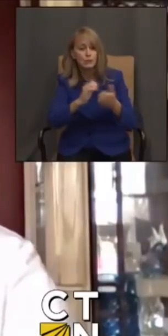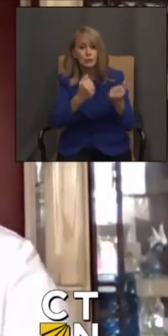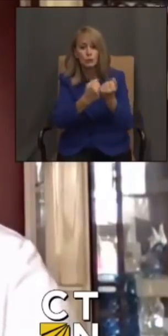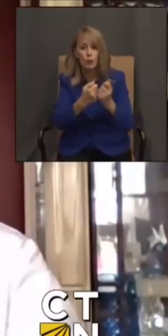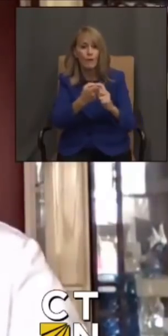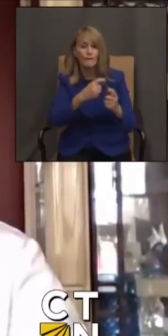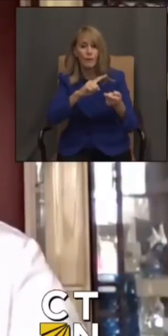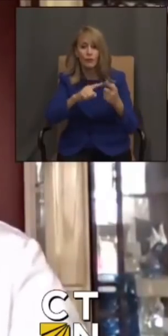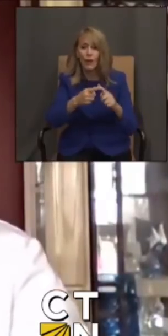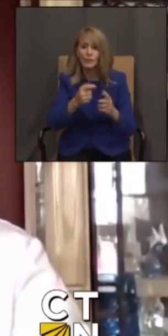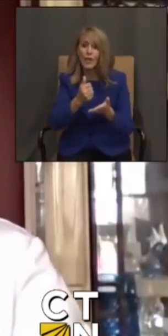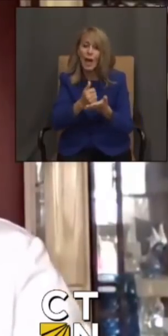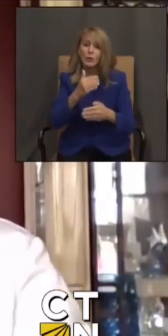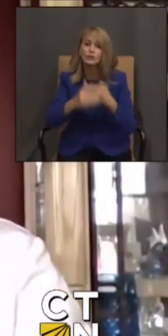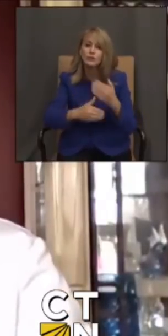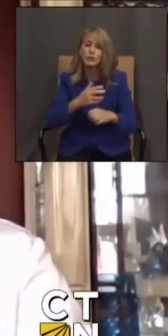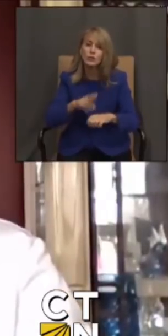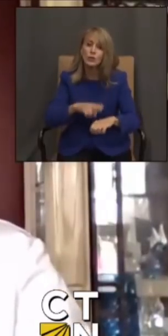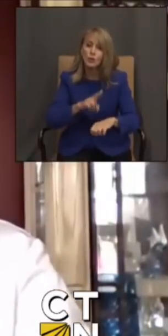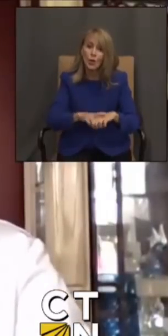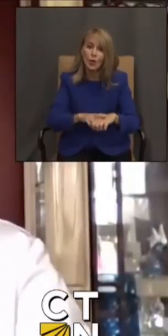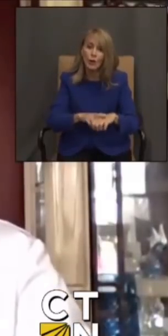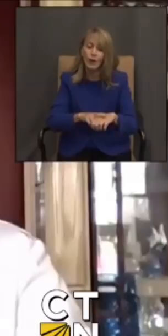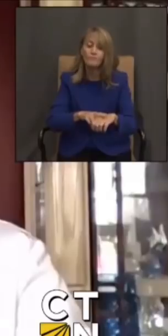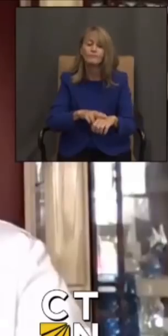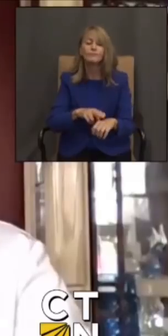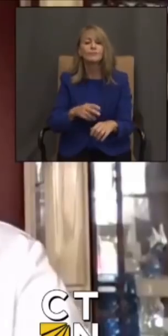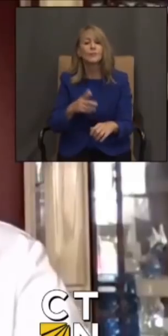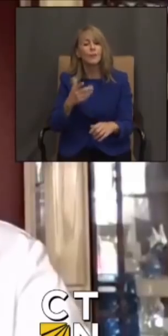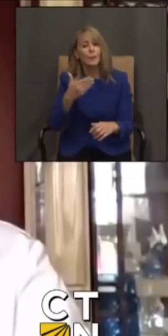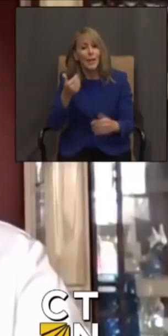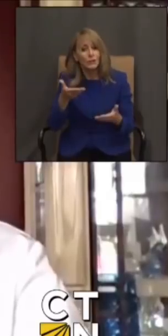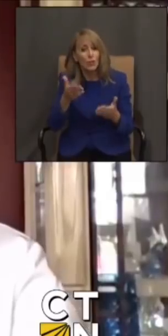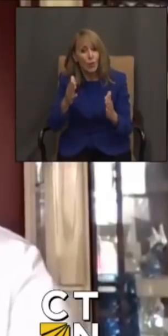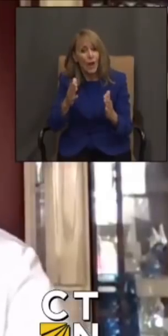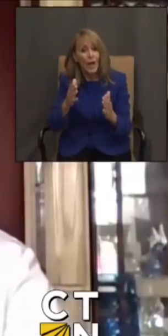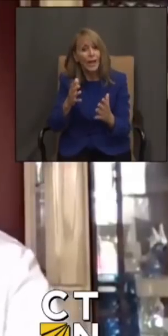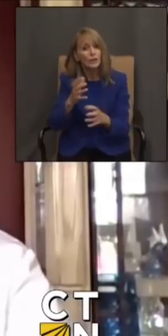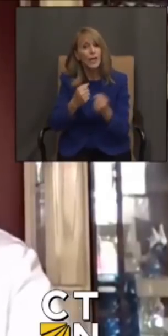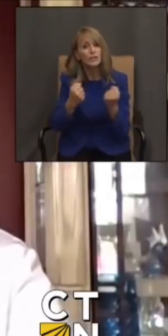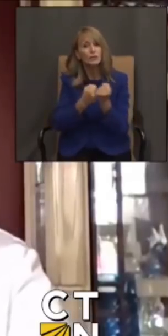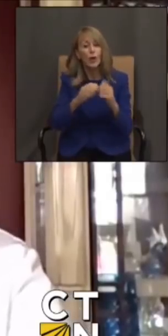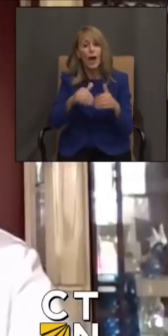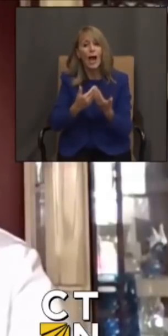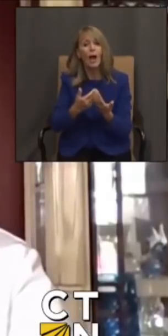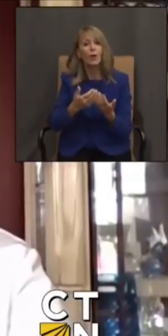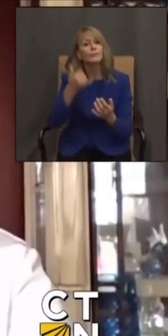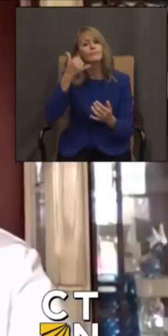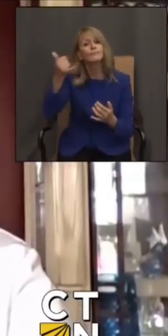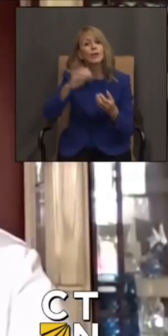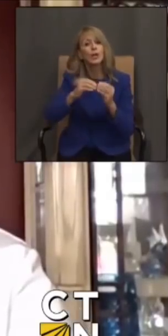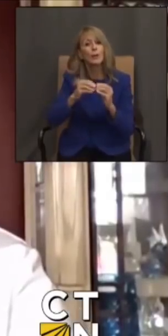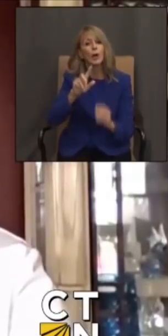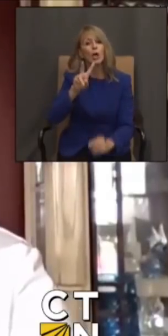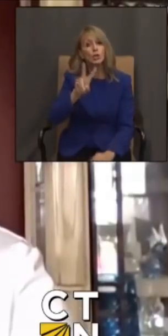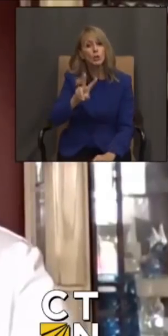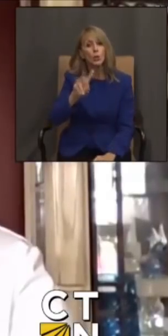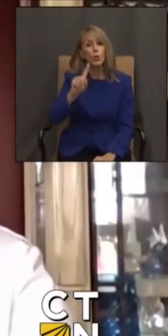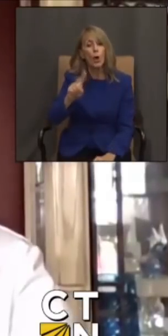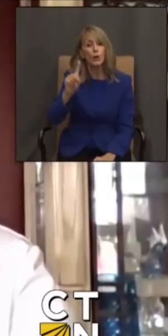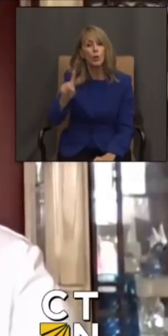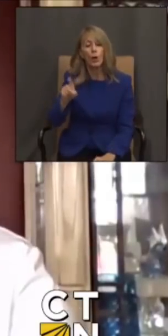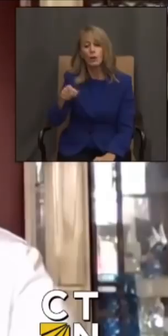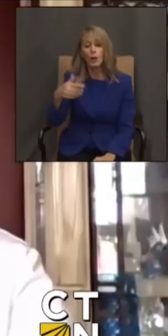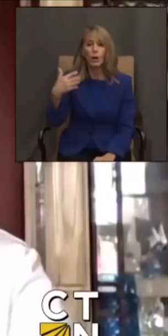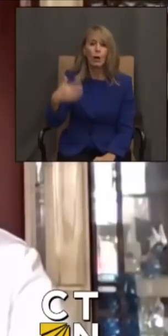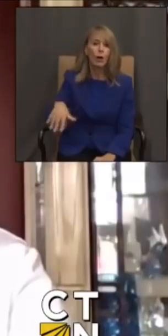that our communities can receive. One of the best ways to access supports is through 211. United Way has been a giant